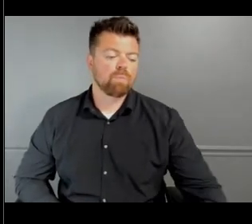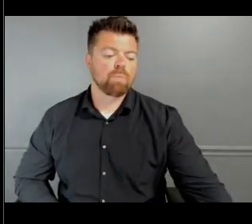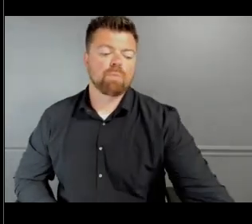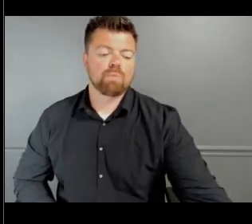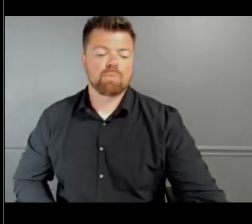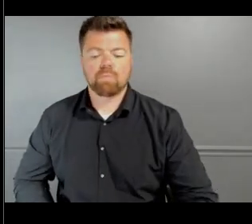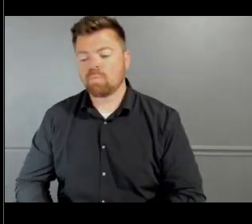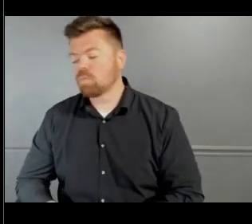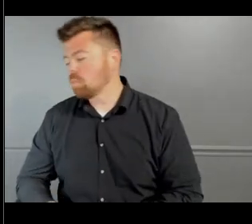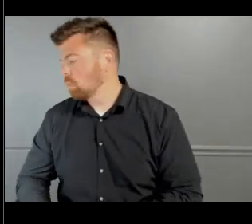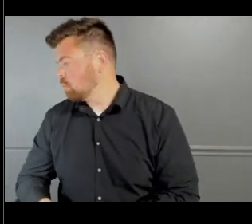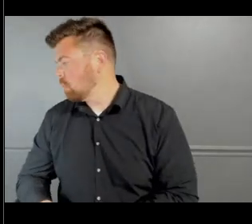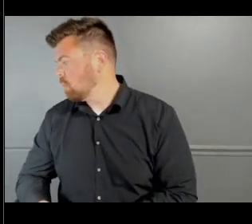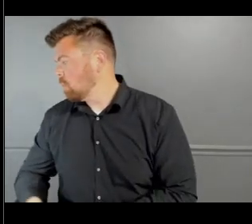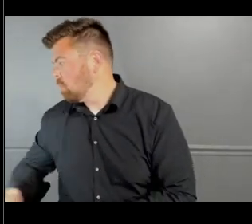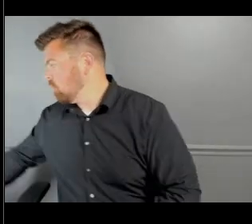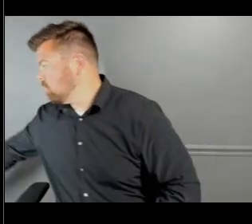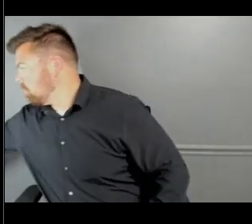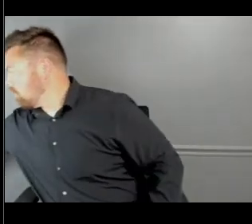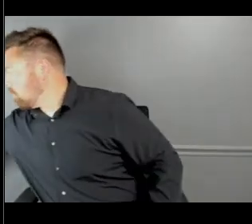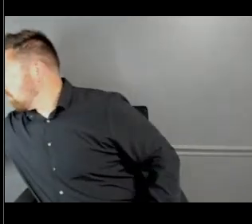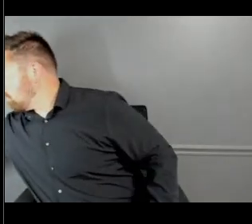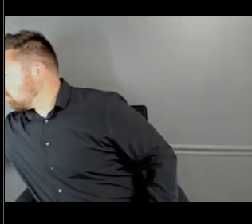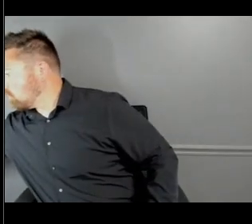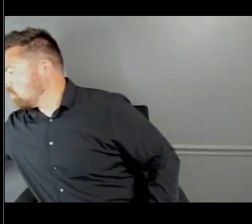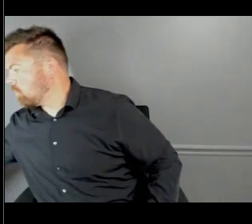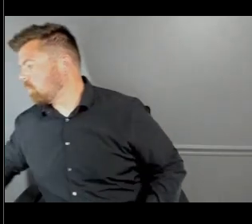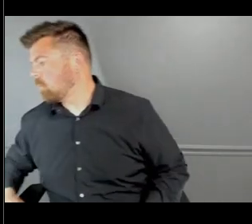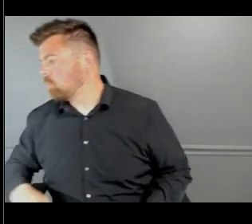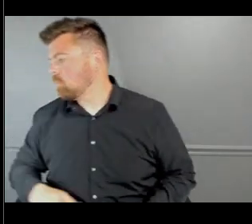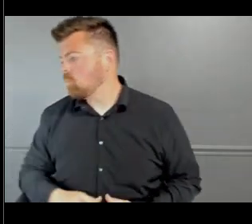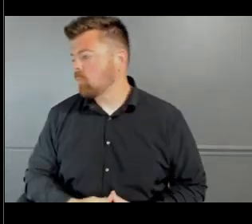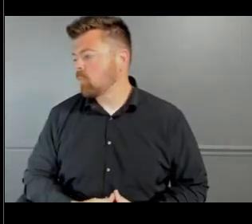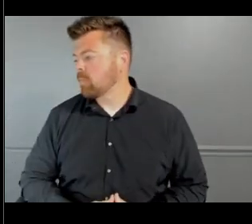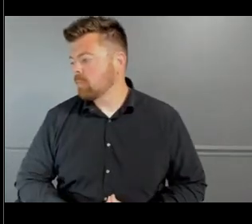Third option is 13. And the fourth option is 15.